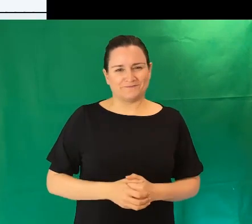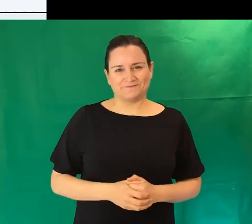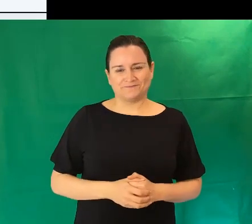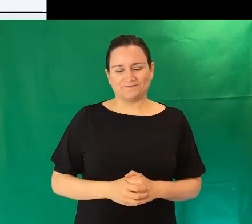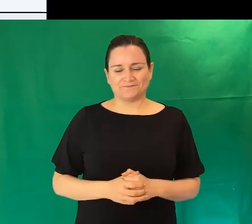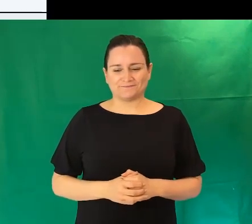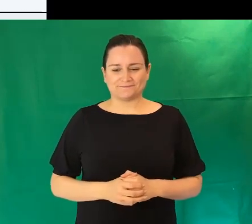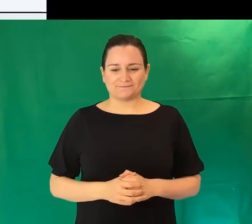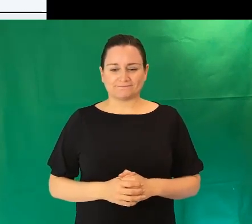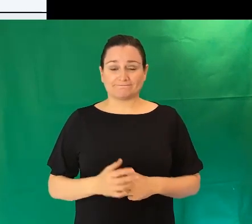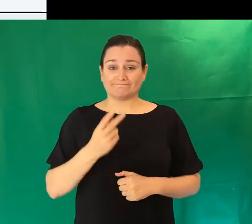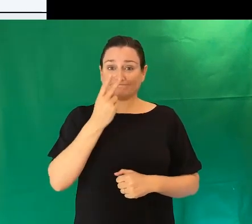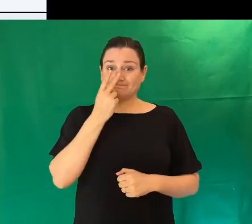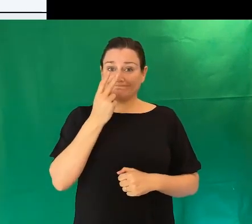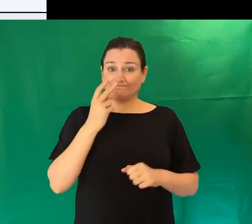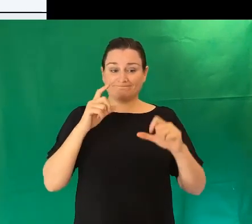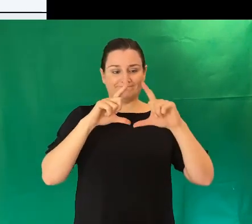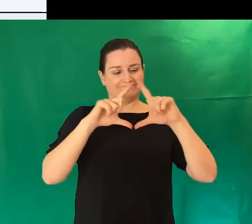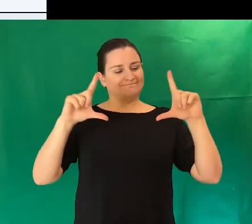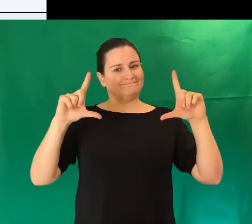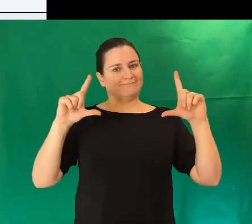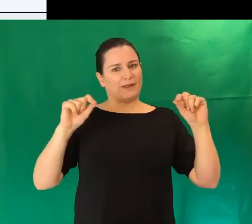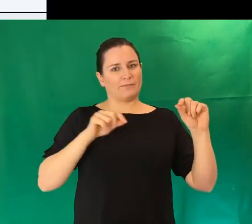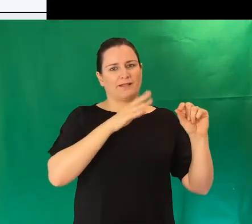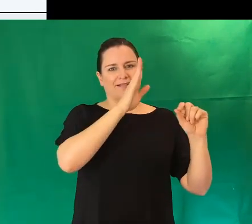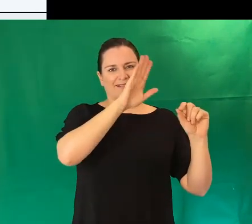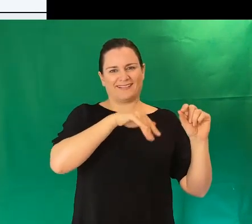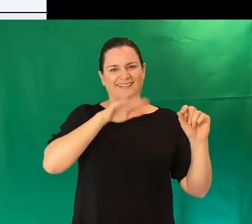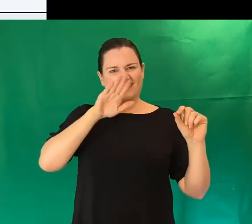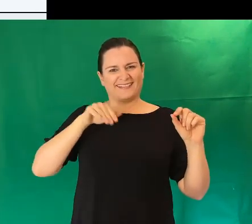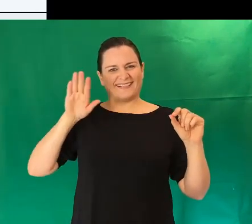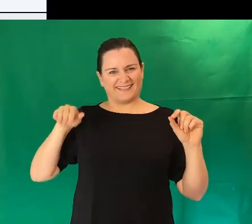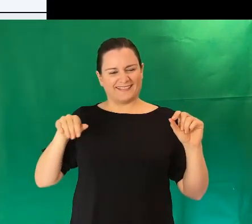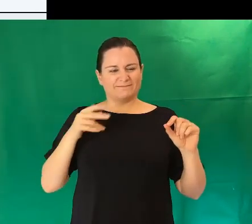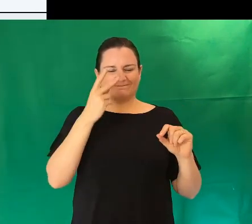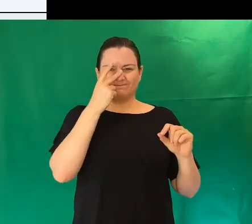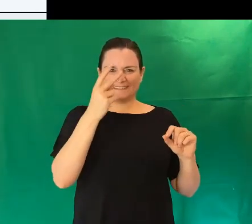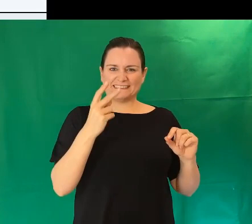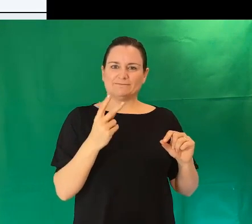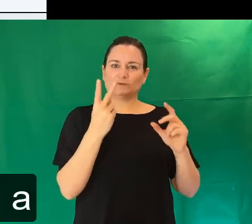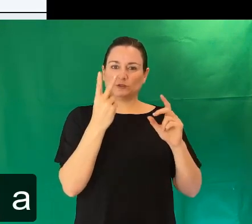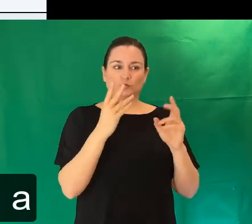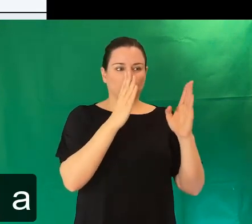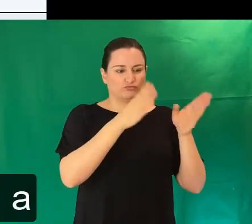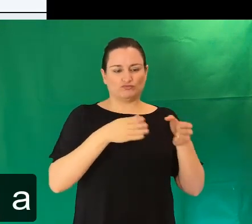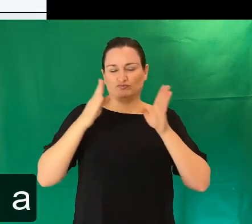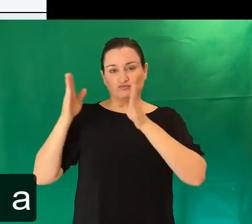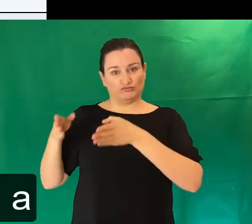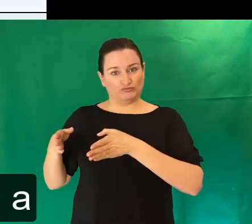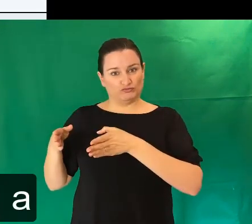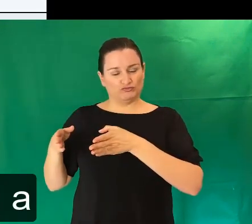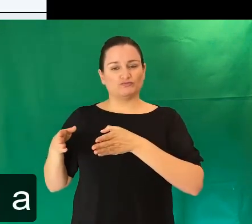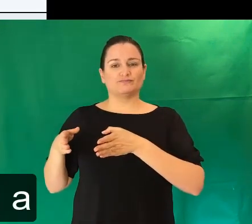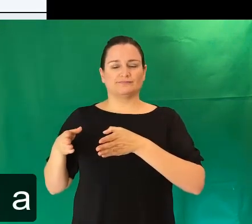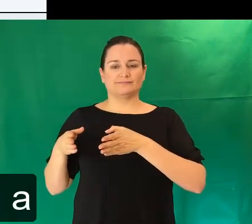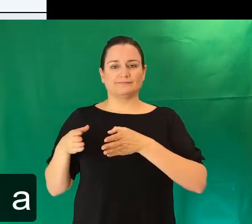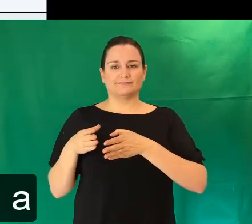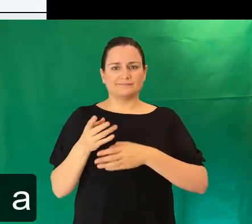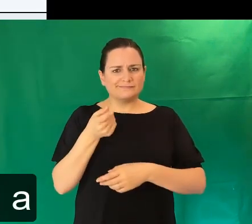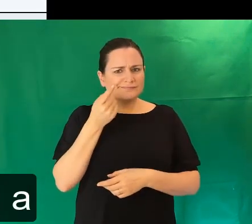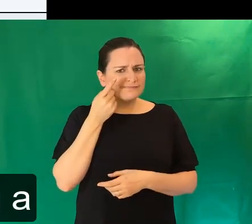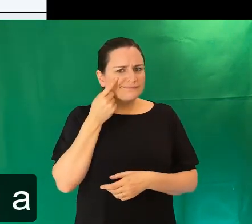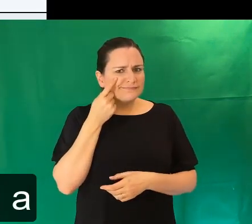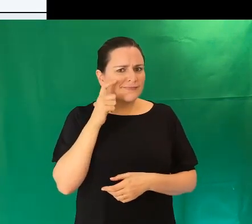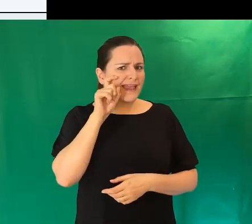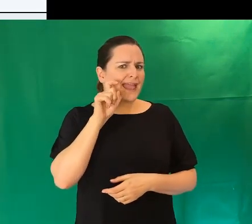So if we just look at this table, you don't need to look at the detail, but you can see that the two columns in terms of